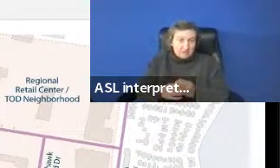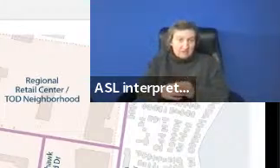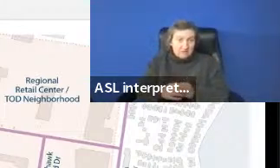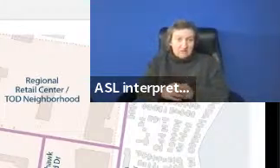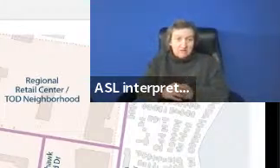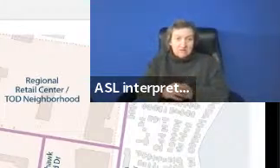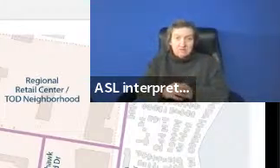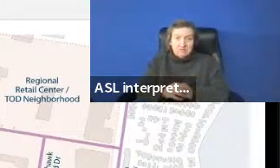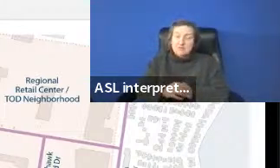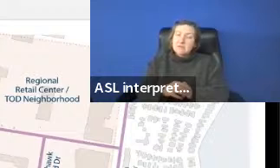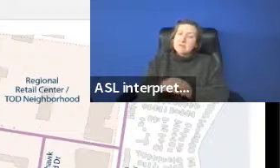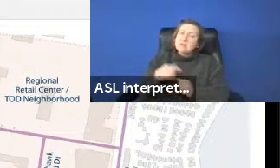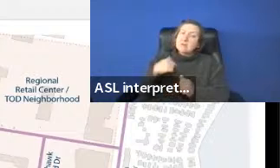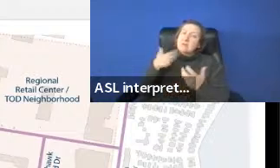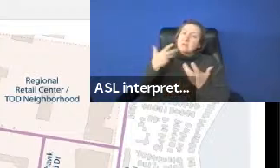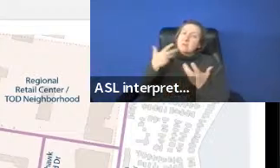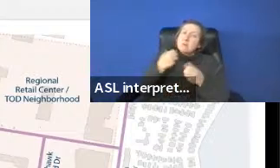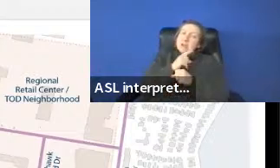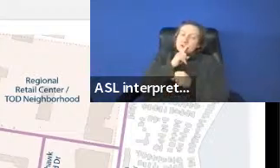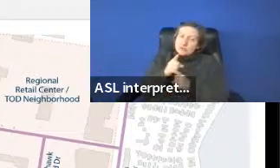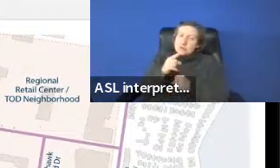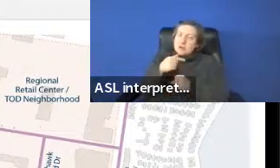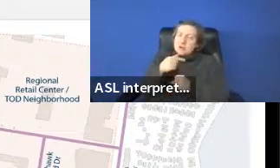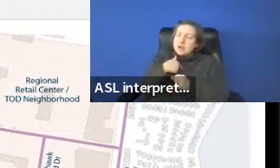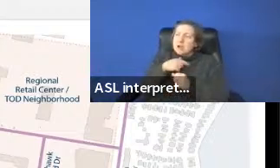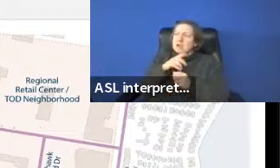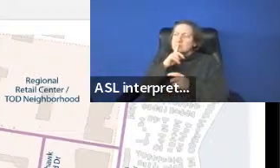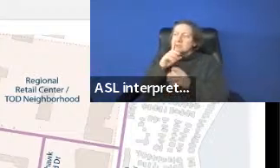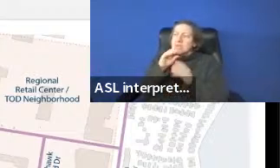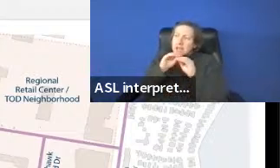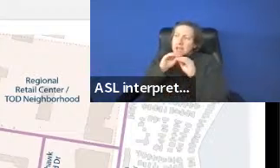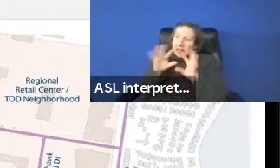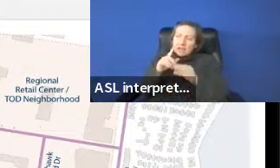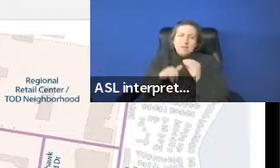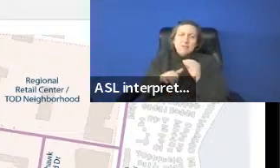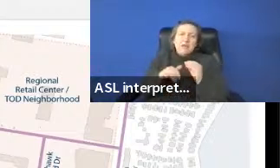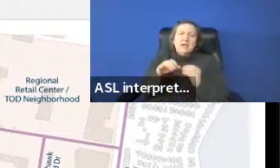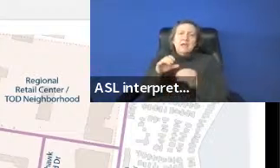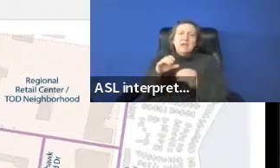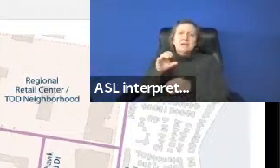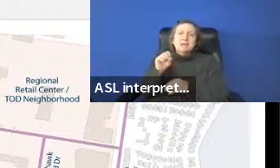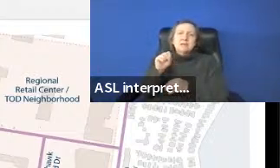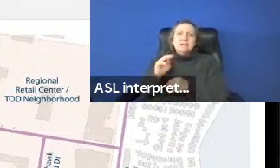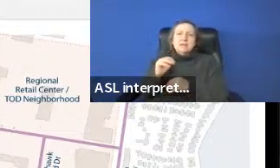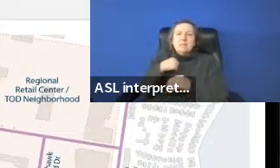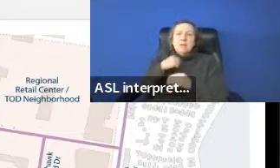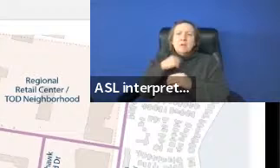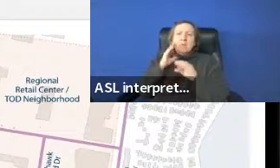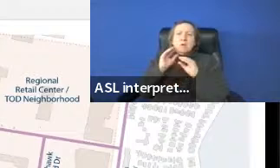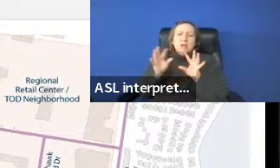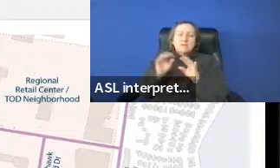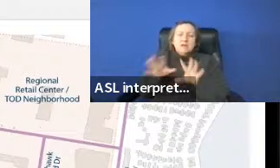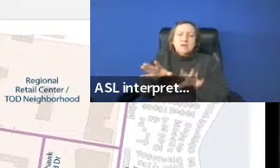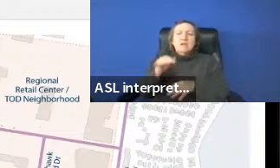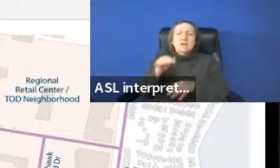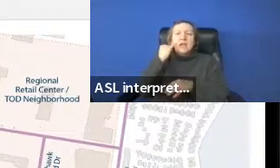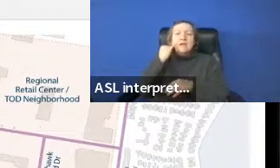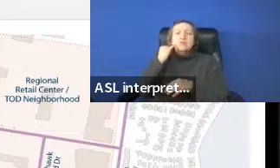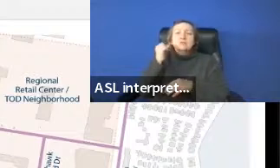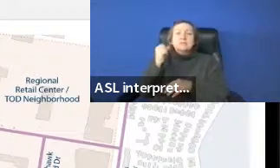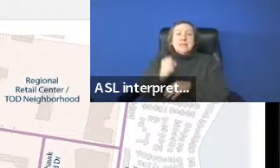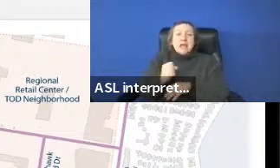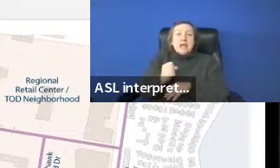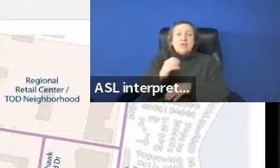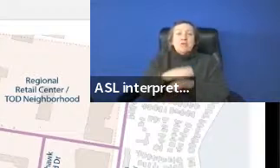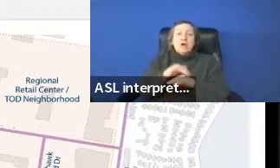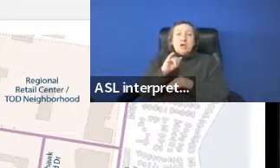Sure, Alright. yeah, and I want to make sure that I'm perfectly clear on that. Sam, I'll just clarify this. If you're coming southbound on I-5, yes,